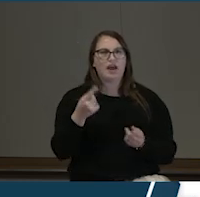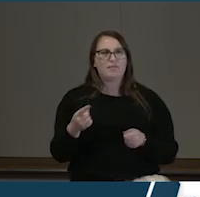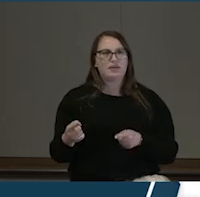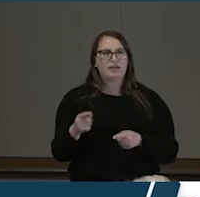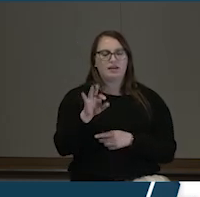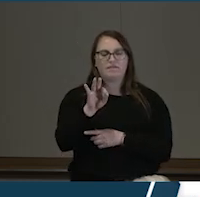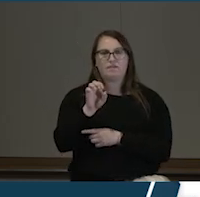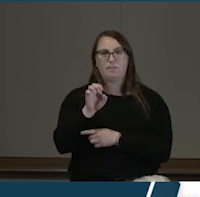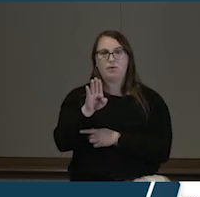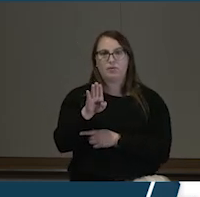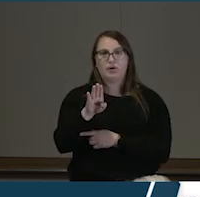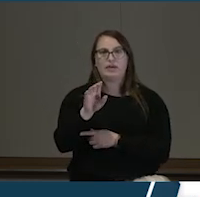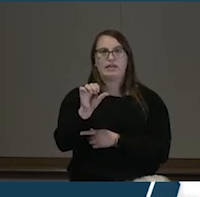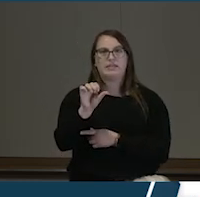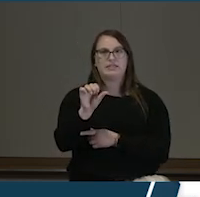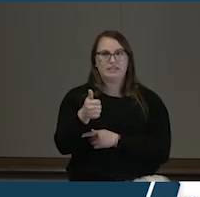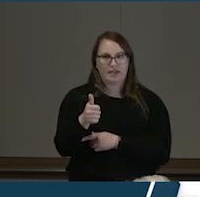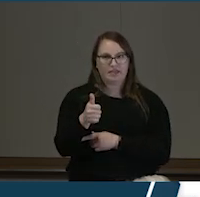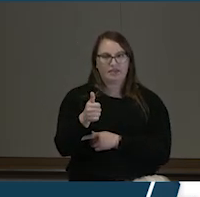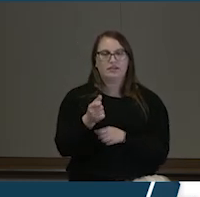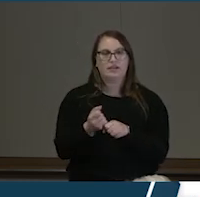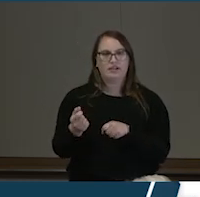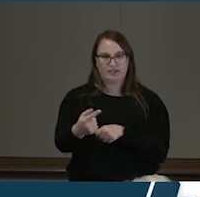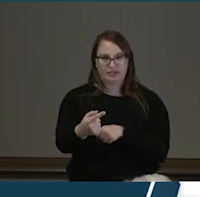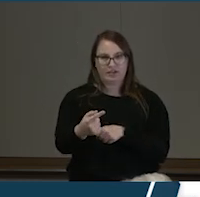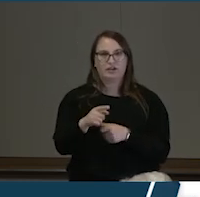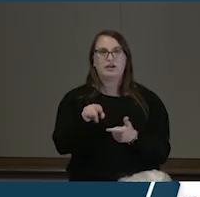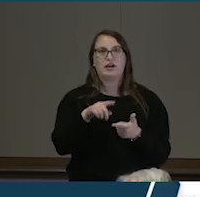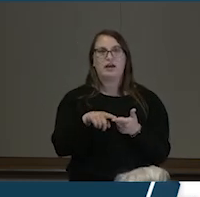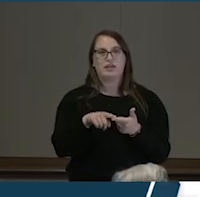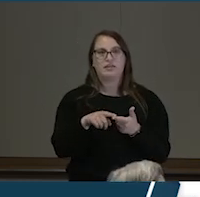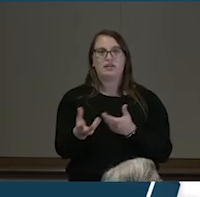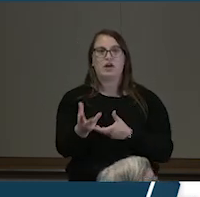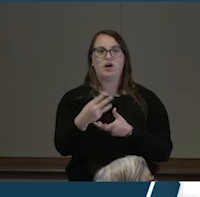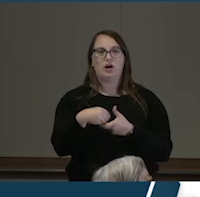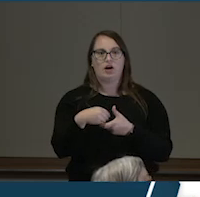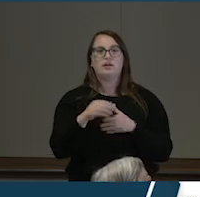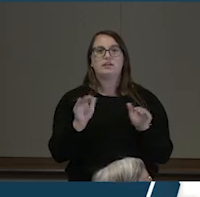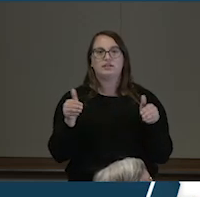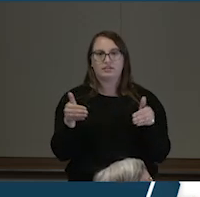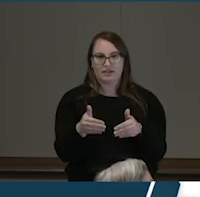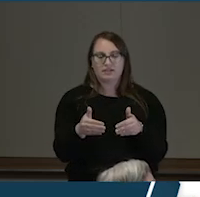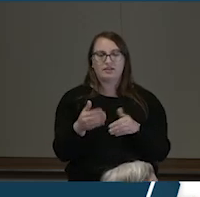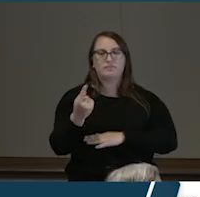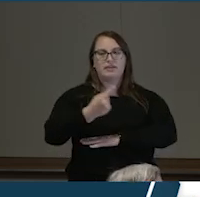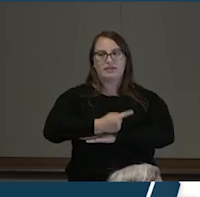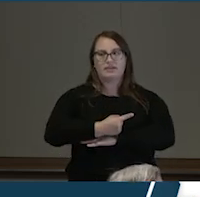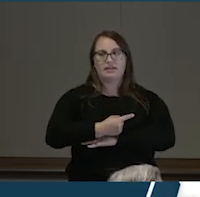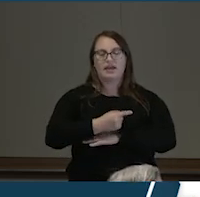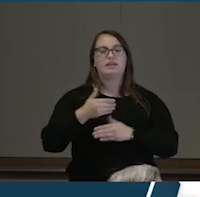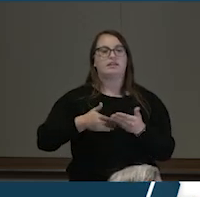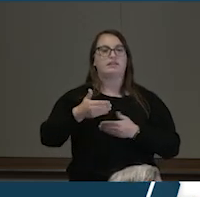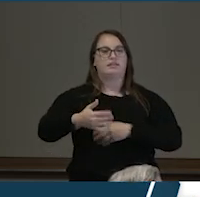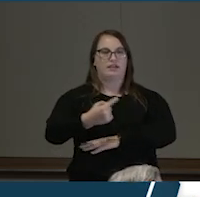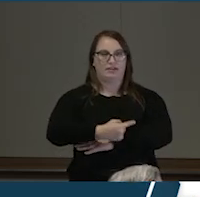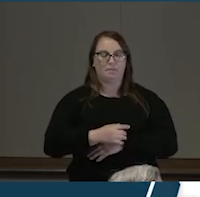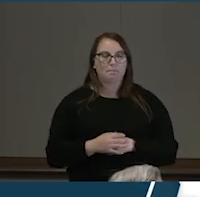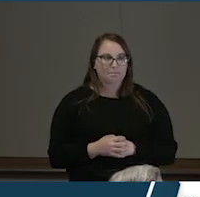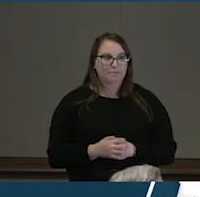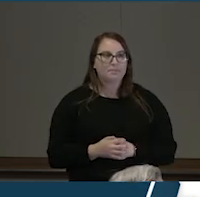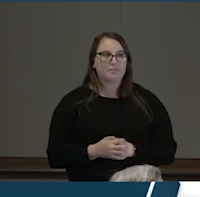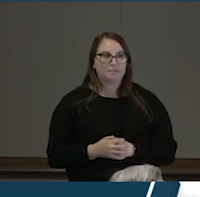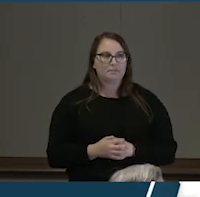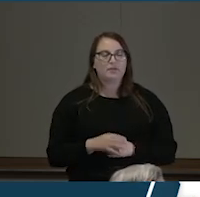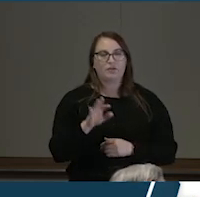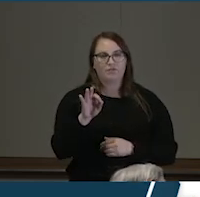year. And then there's going to be an Autism Day, which is going to be the very next day, February 11th. So if you can, and if you're interested in that kind of stuff,